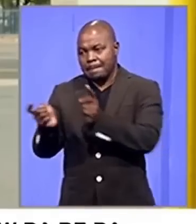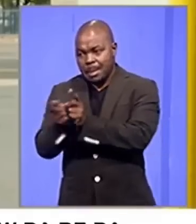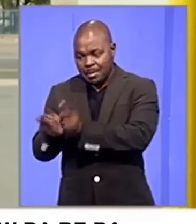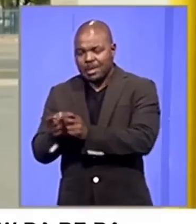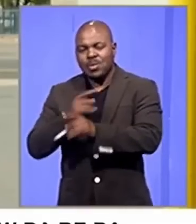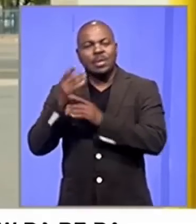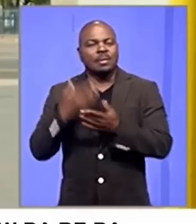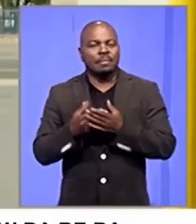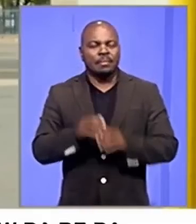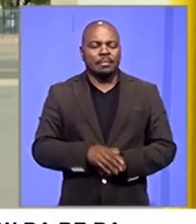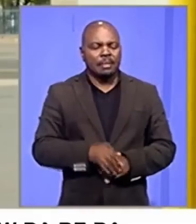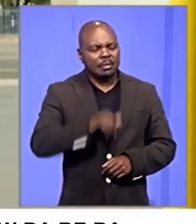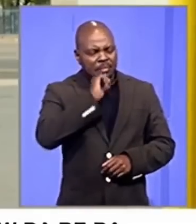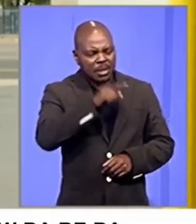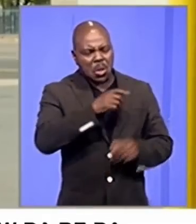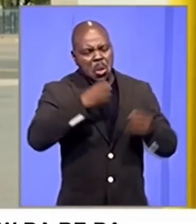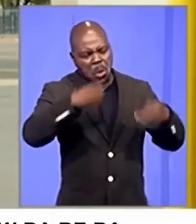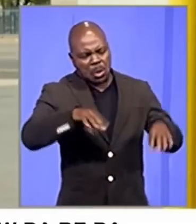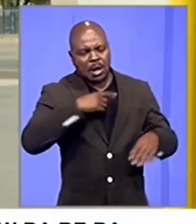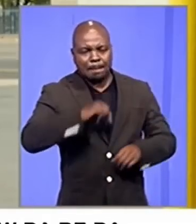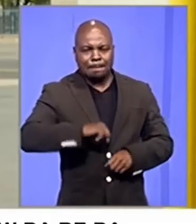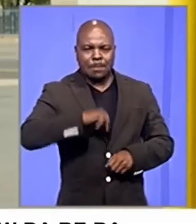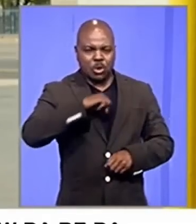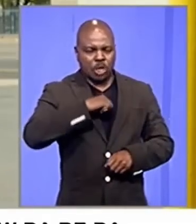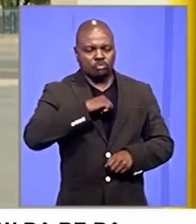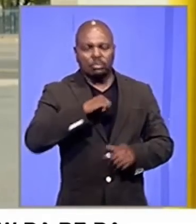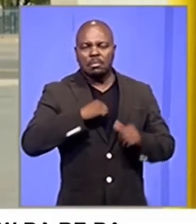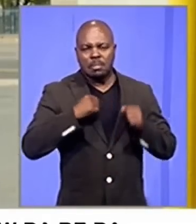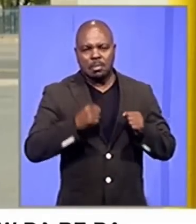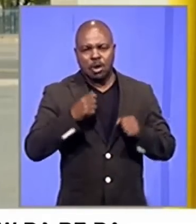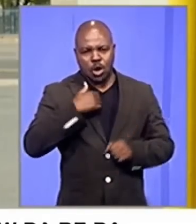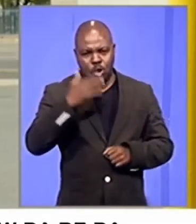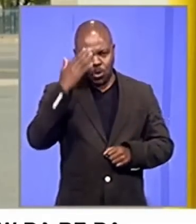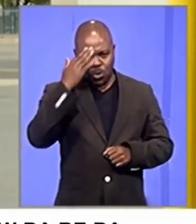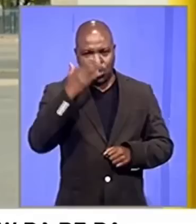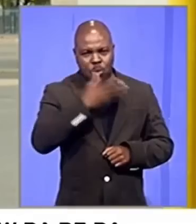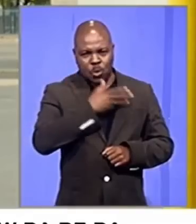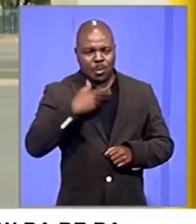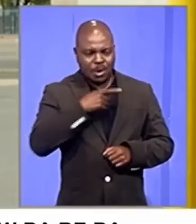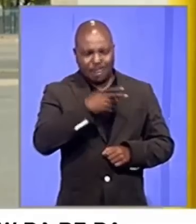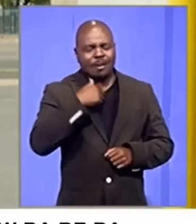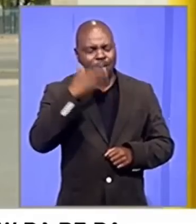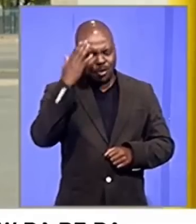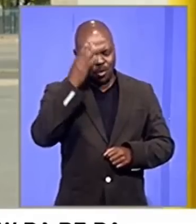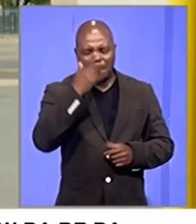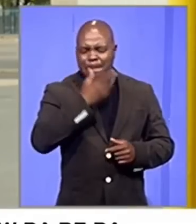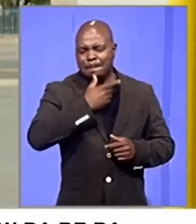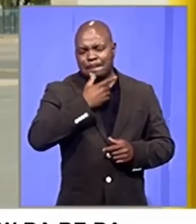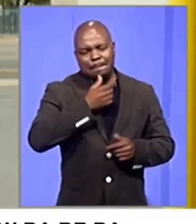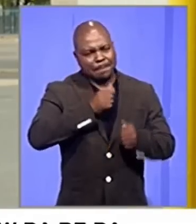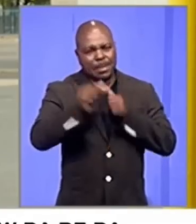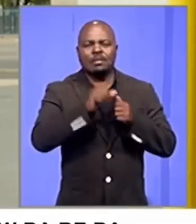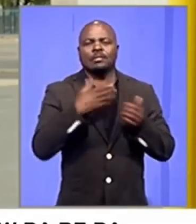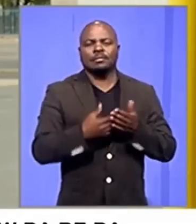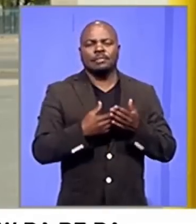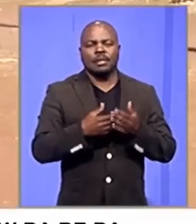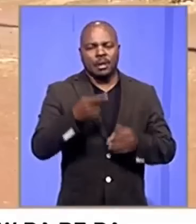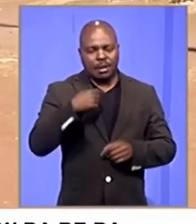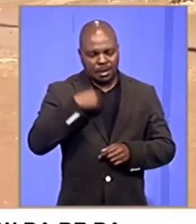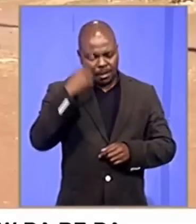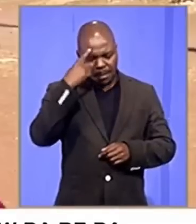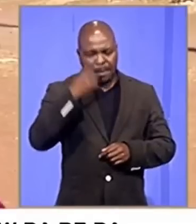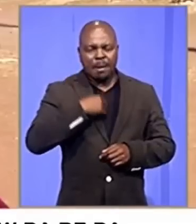setseng. Even if they lost, we're still proud of you girls. We know, or women, we know that you'll do better, and whatever the result, we're proud of